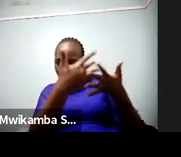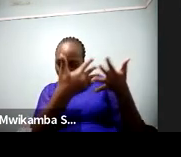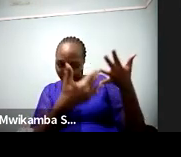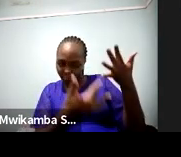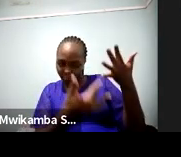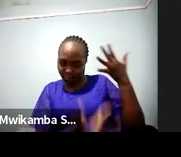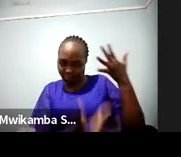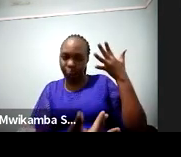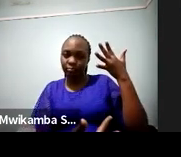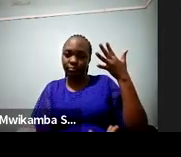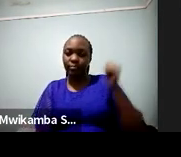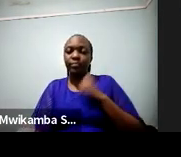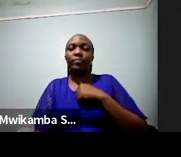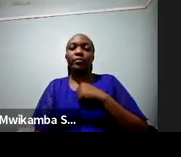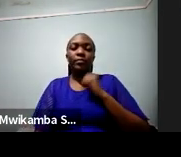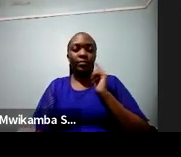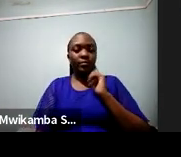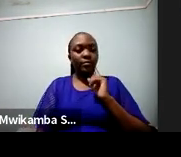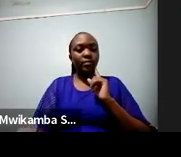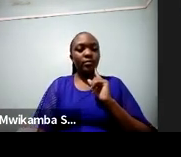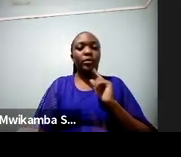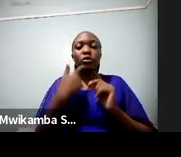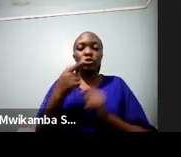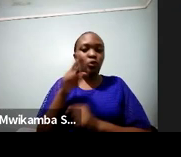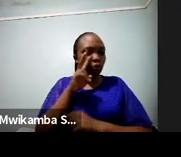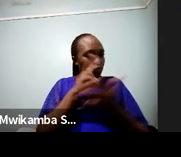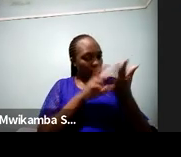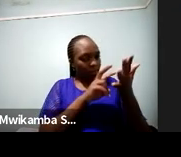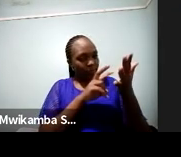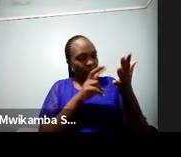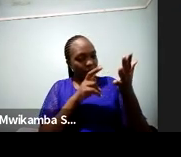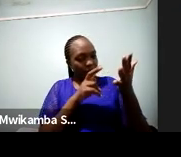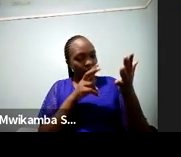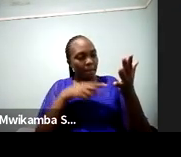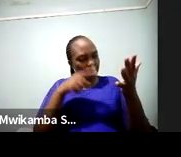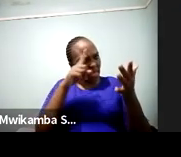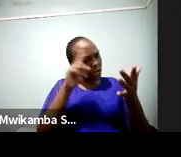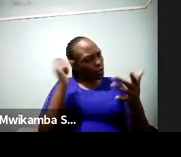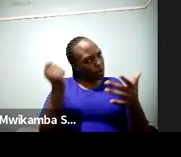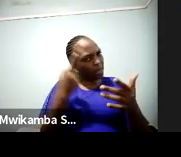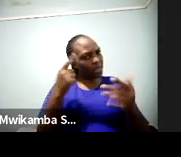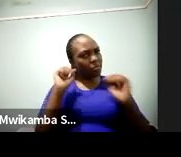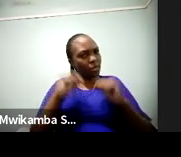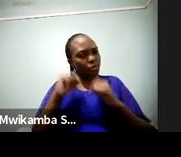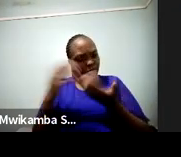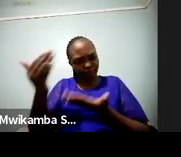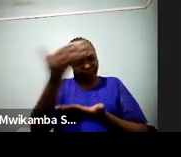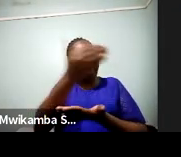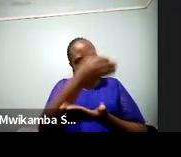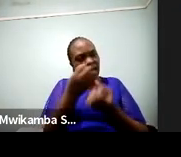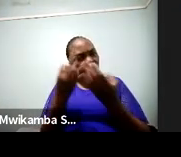So see how much you receive in a month, and this can include your paychecks, your investment income, your side